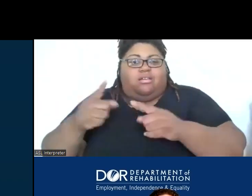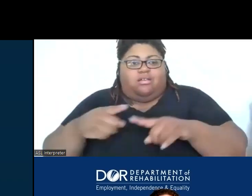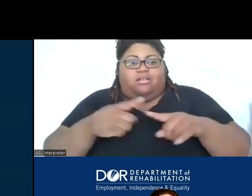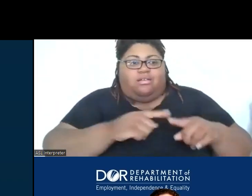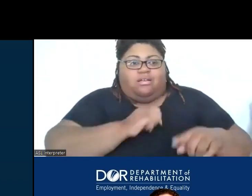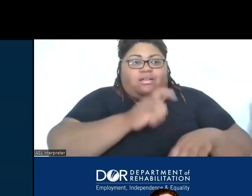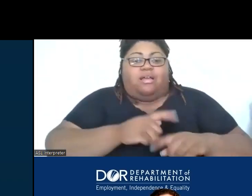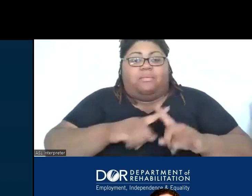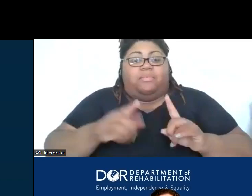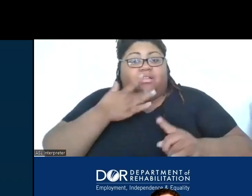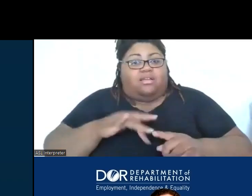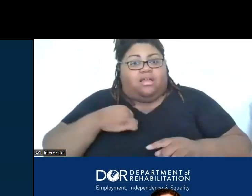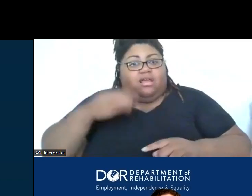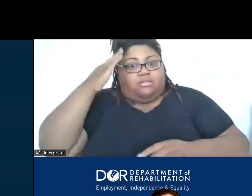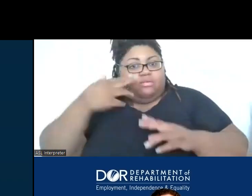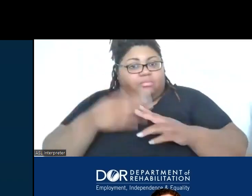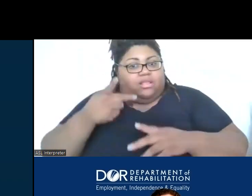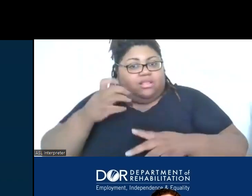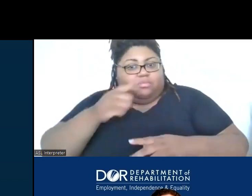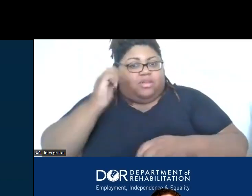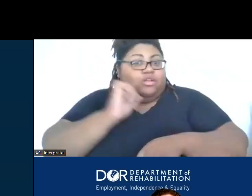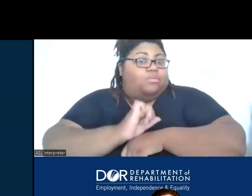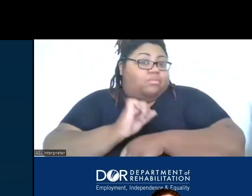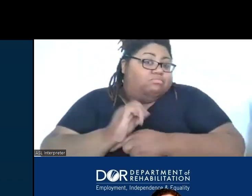them. And so I,